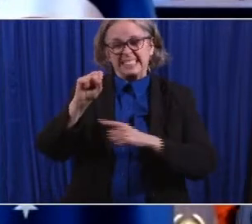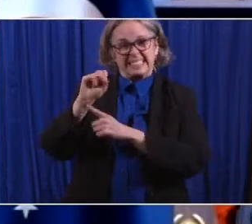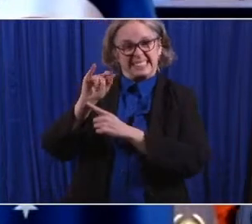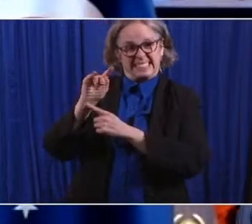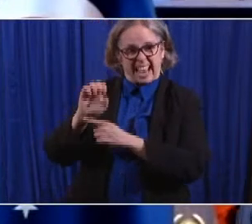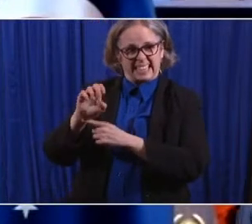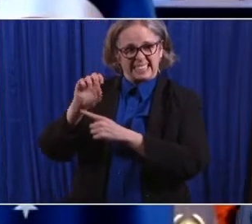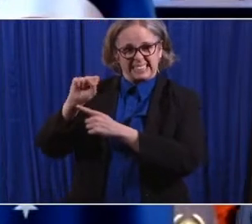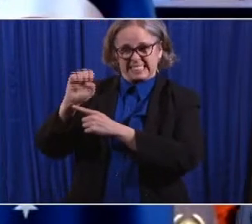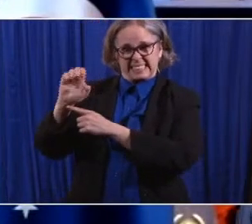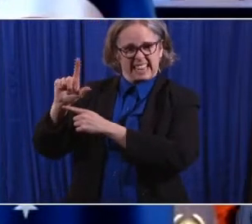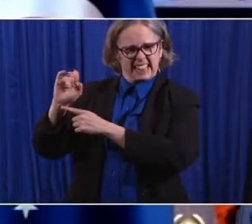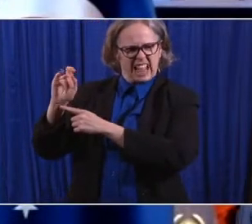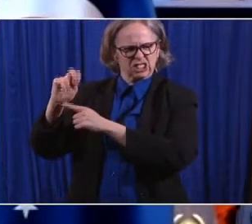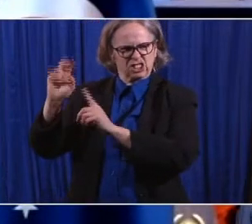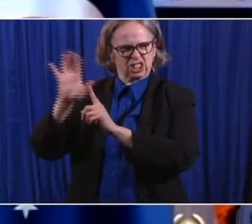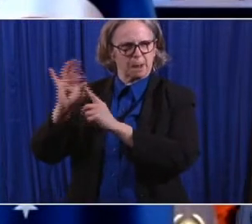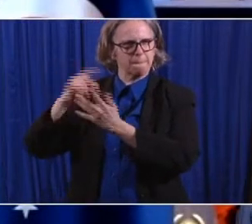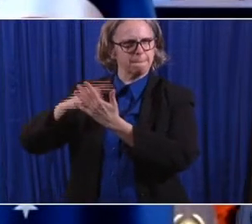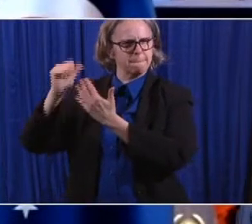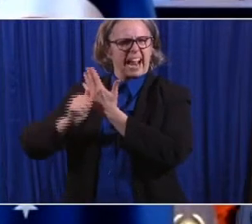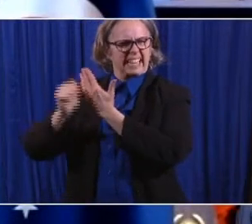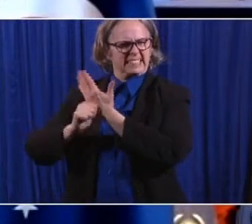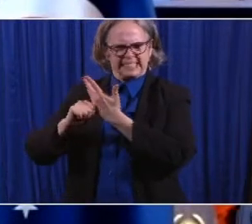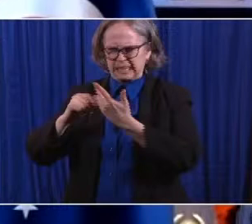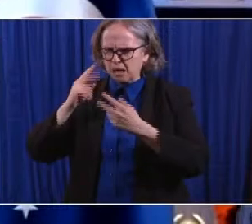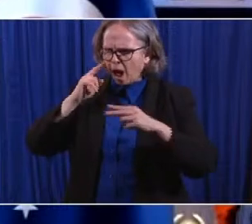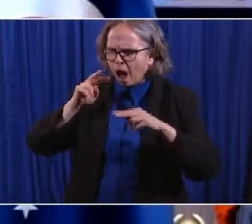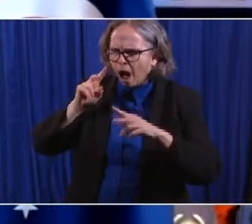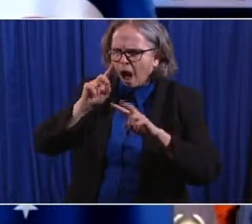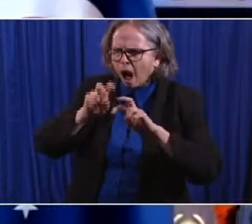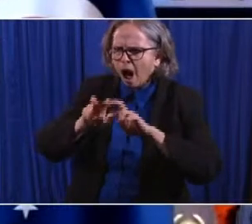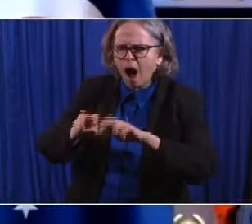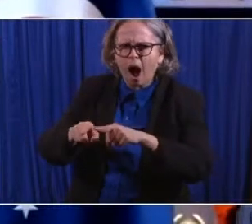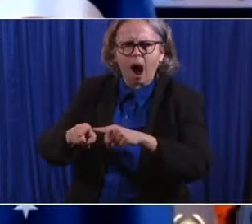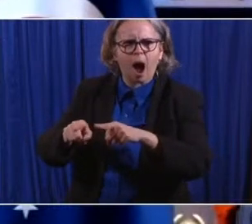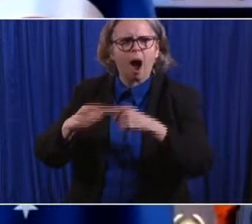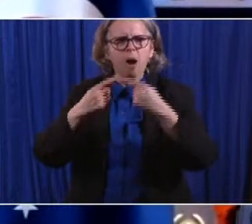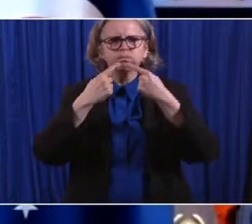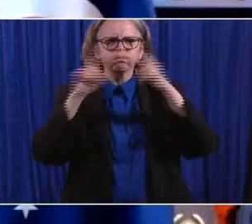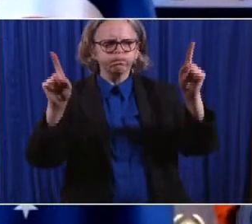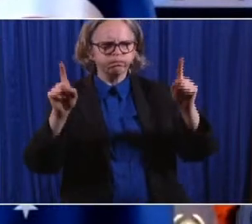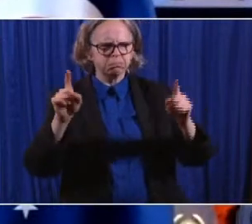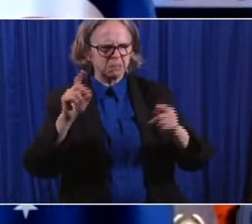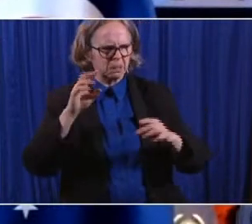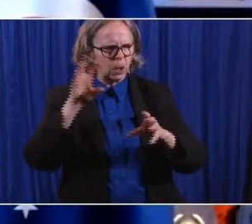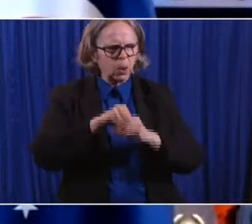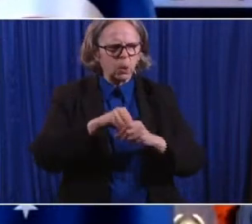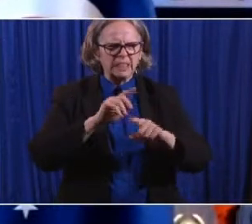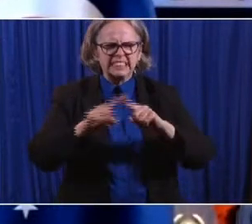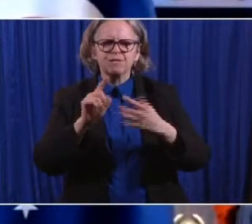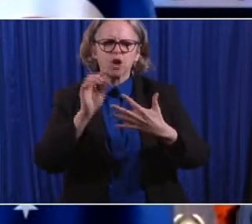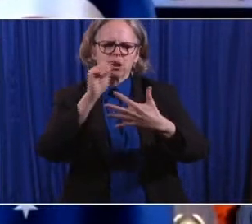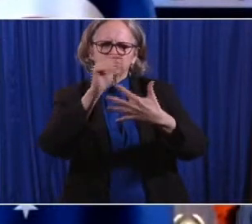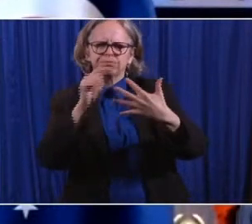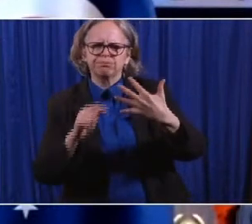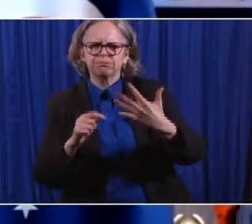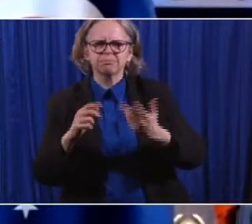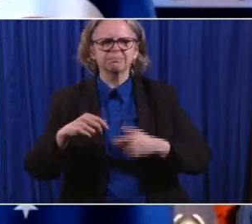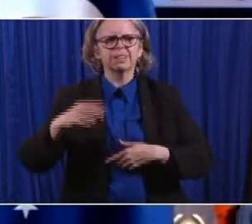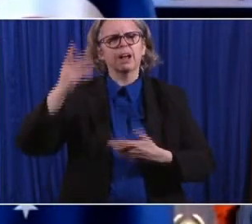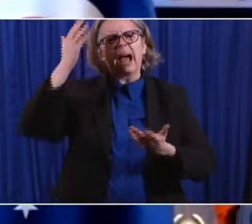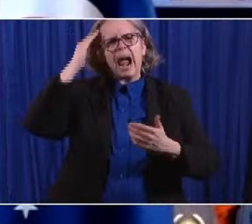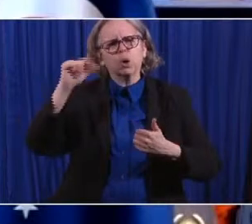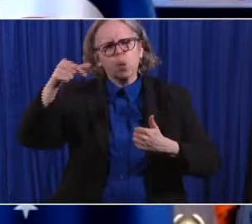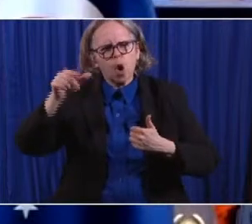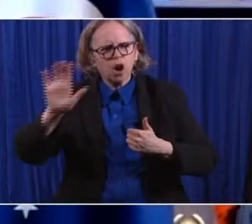business projects with significant impact, including headquarters, manufacturing, R&D operations, logistics sites, and